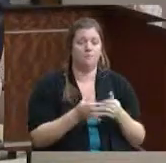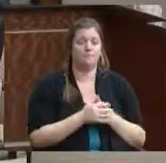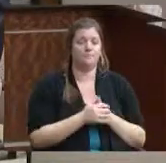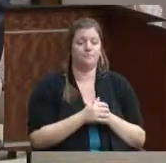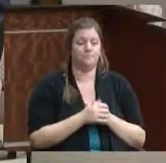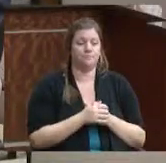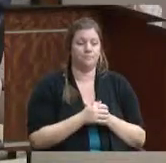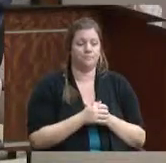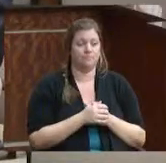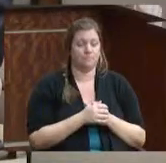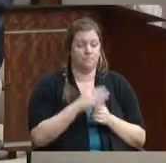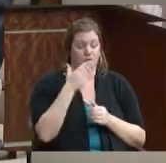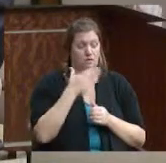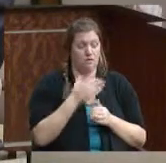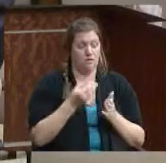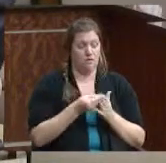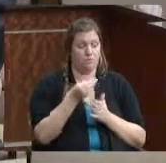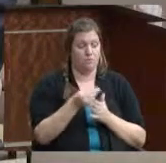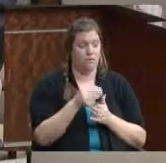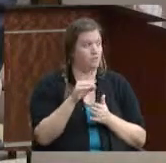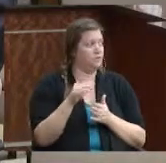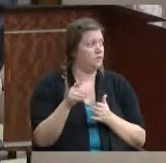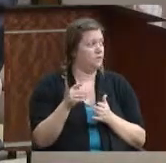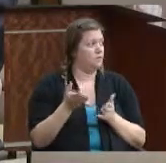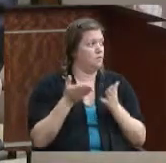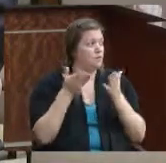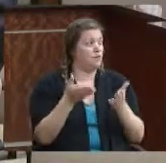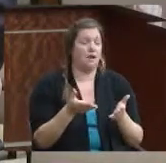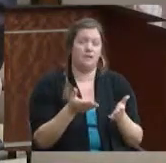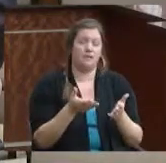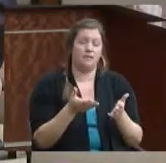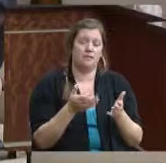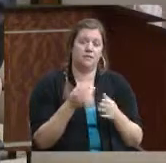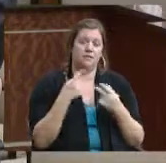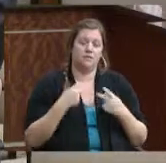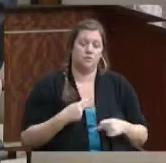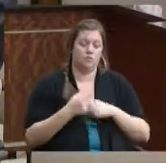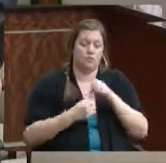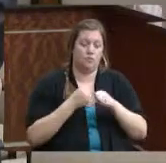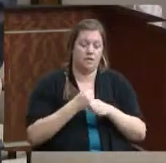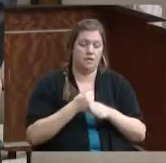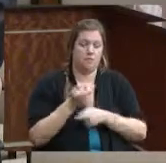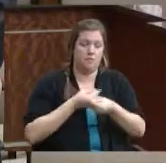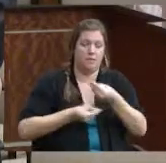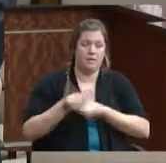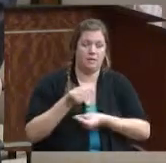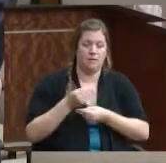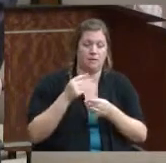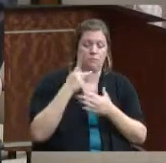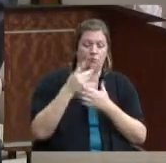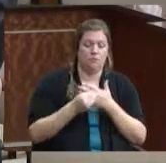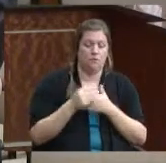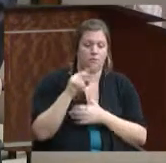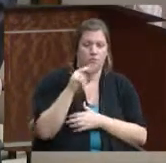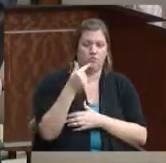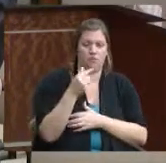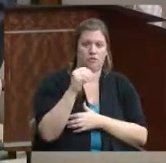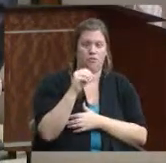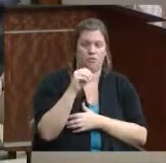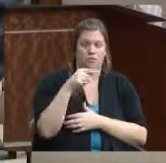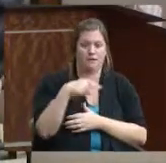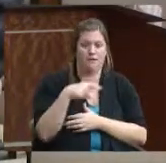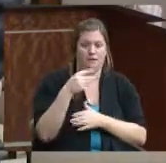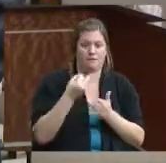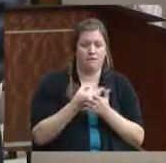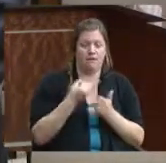that. Funding for the purchase of this vehicle is provided in the Fiscal Year CIP Replacement Program using GOB funds.